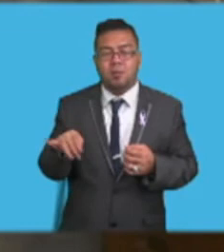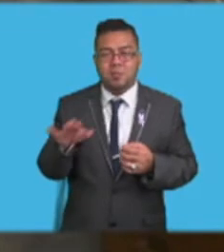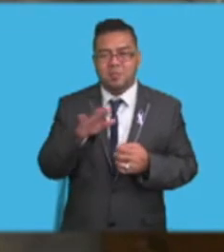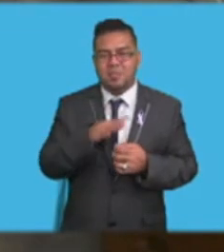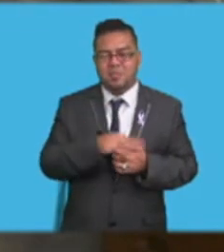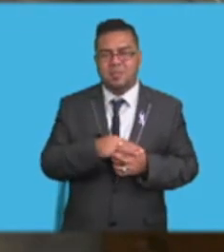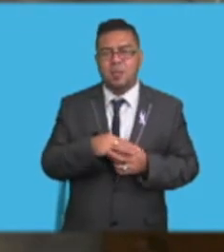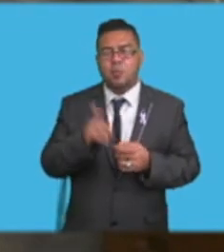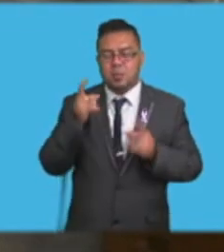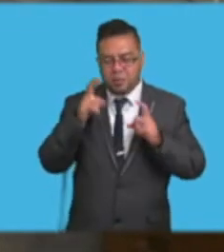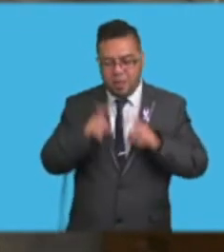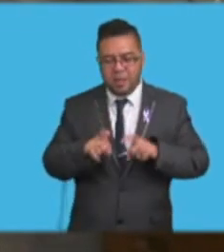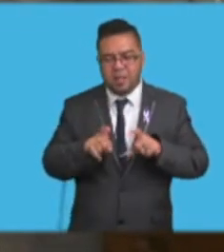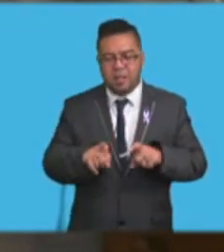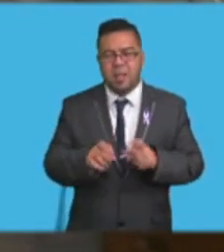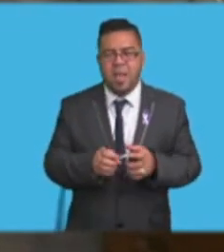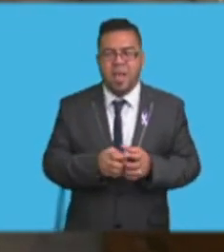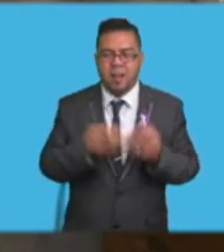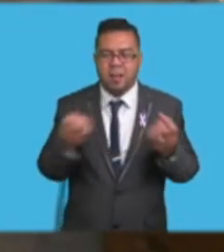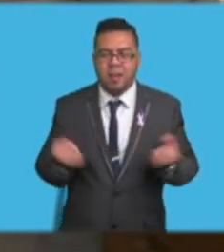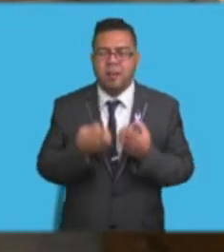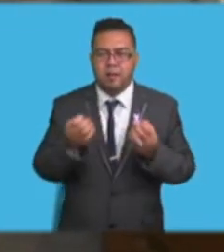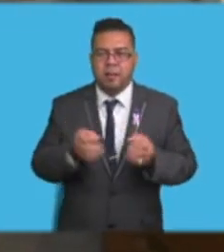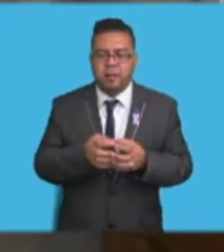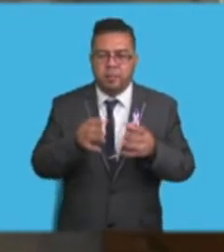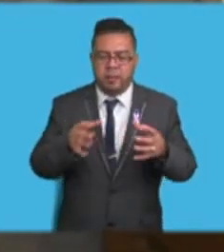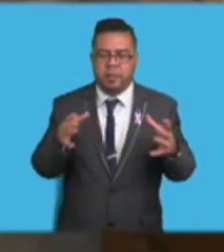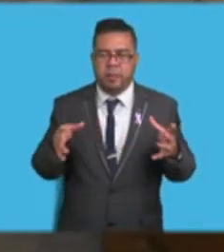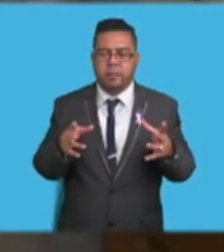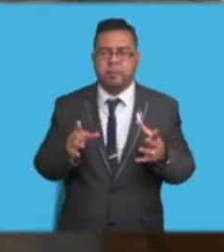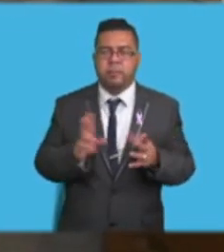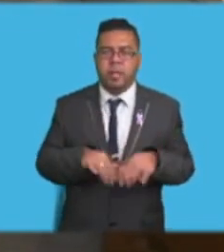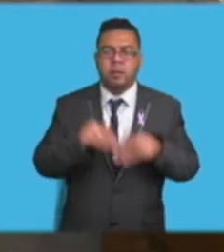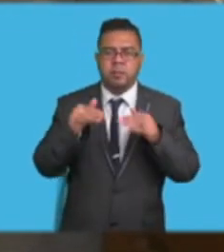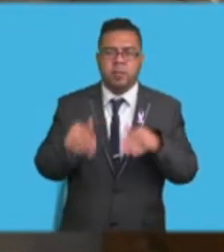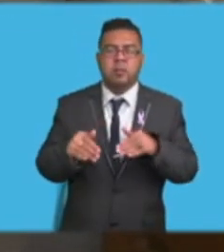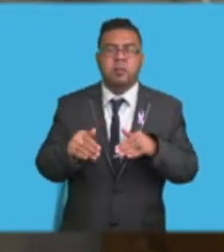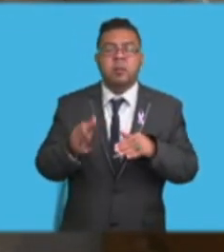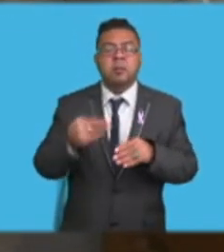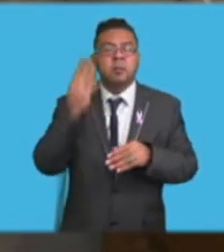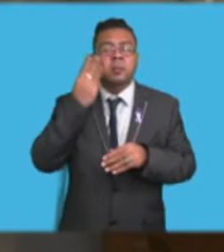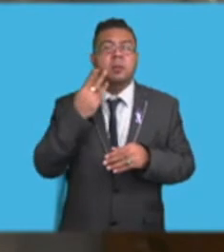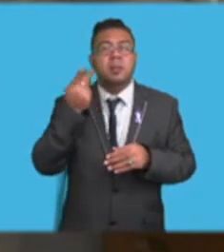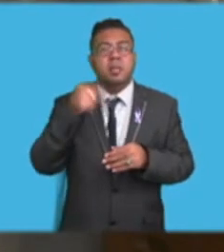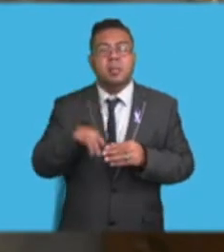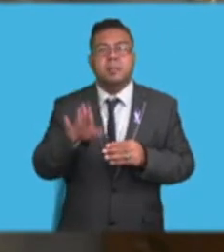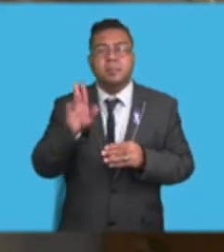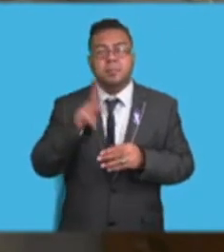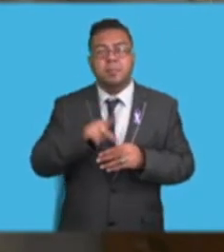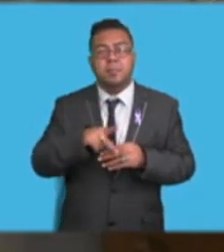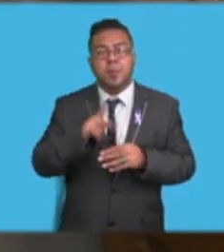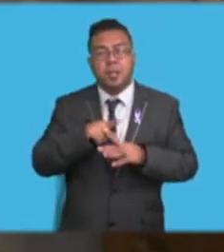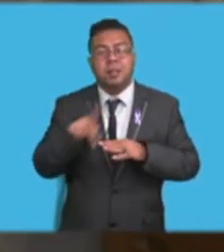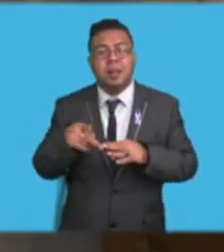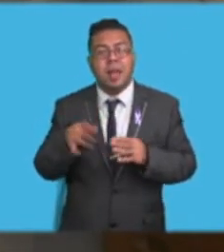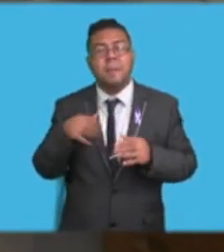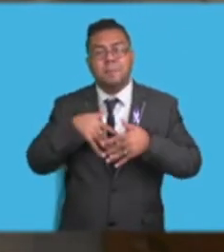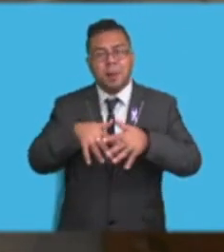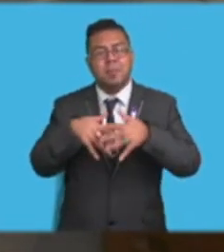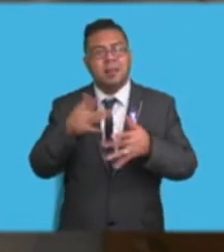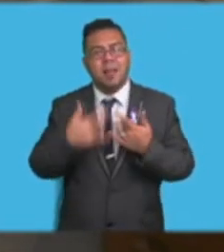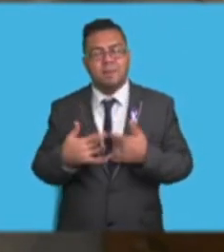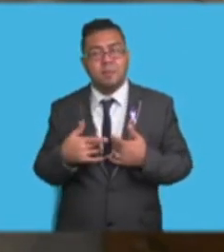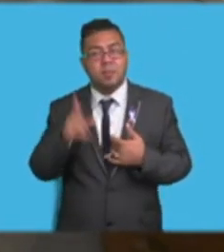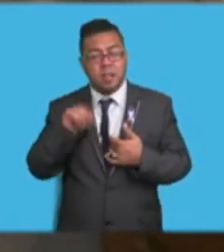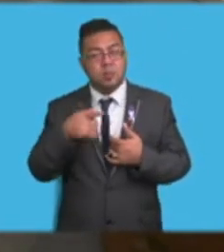will steadily encourage the increased participation of women in political and public life. This, Madam Speaker, is why the